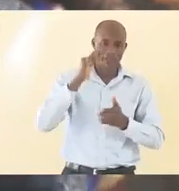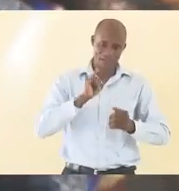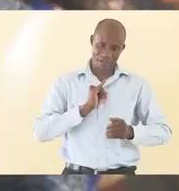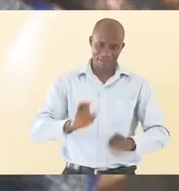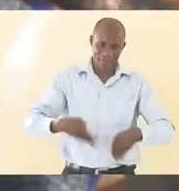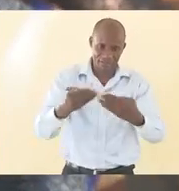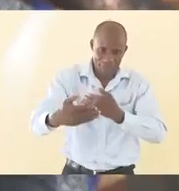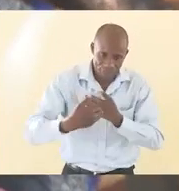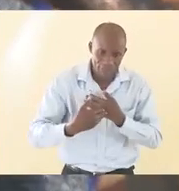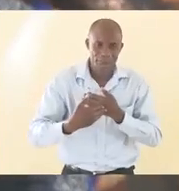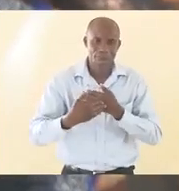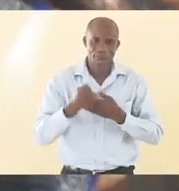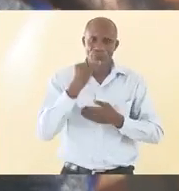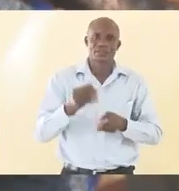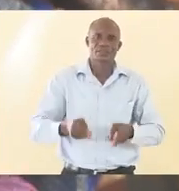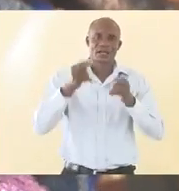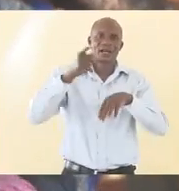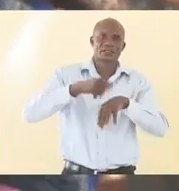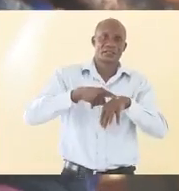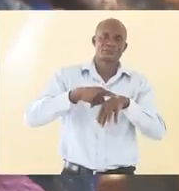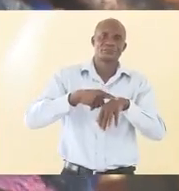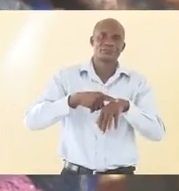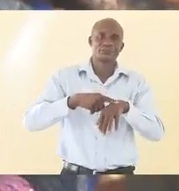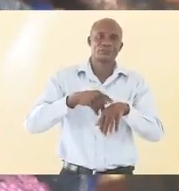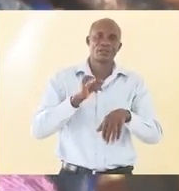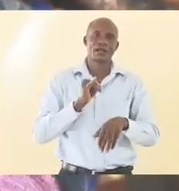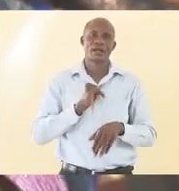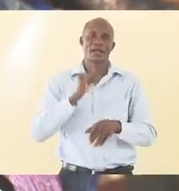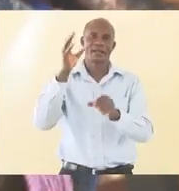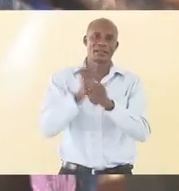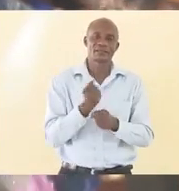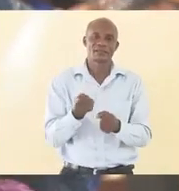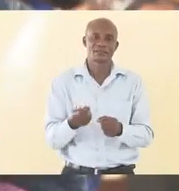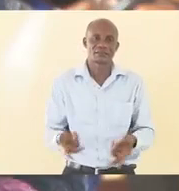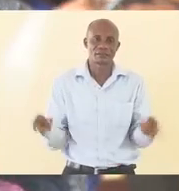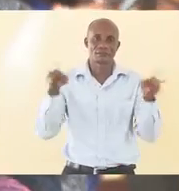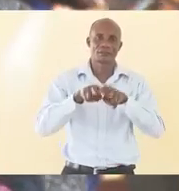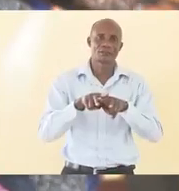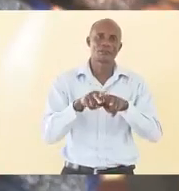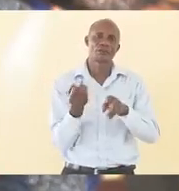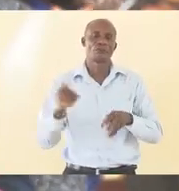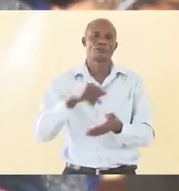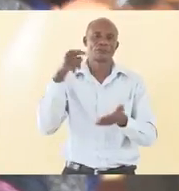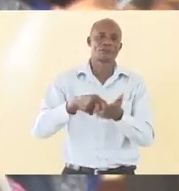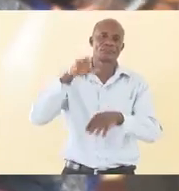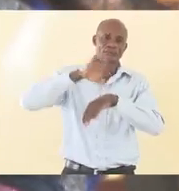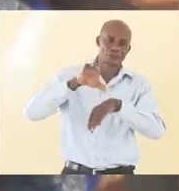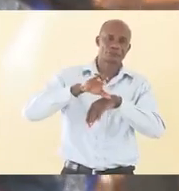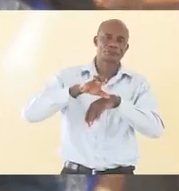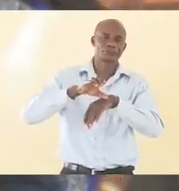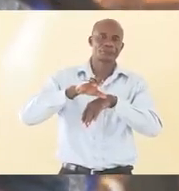I give back? It's high time I imbibe in the values of Lux